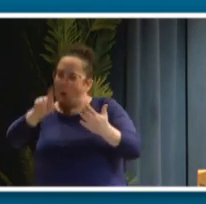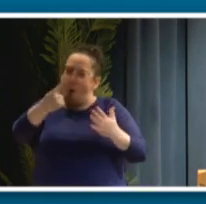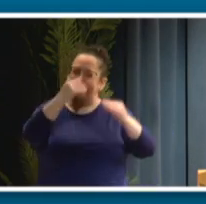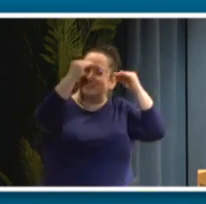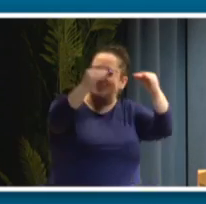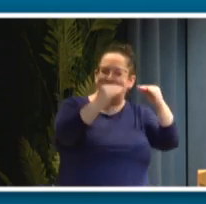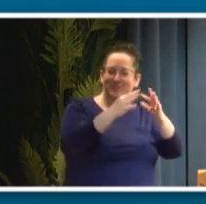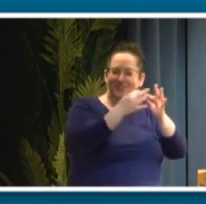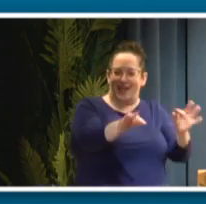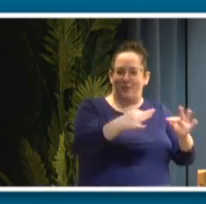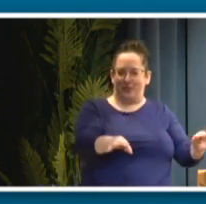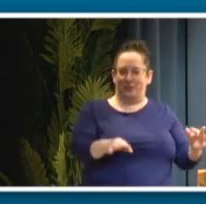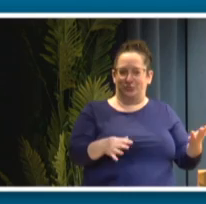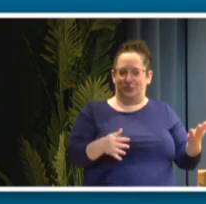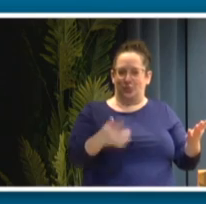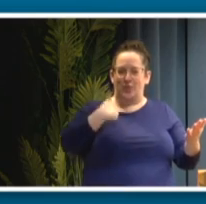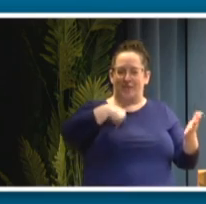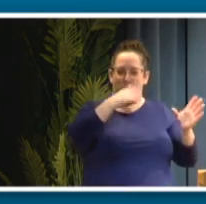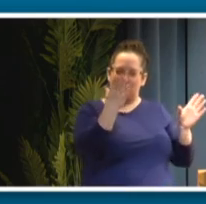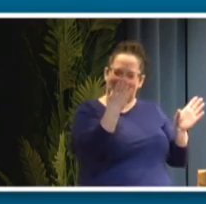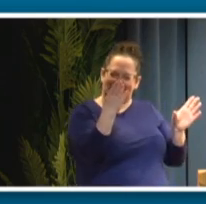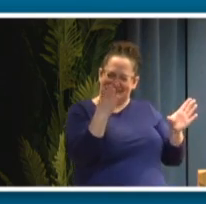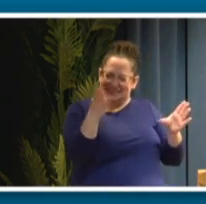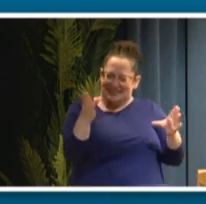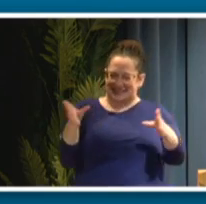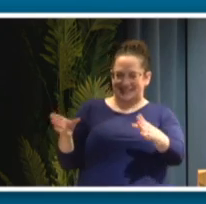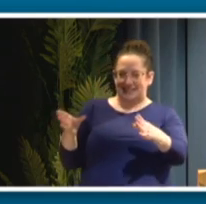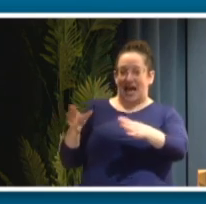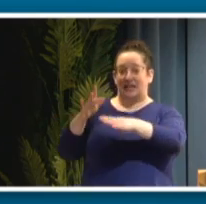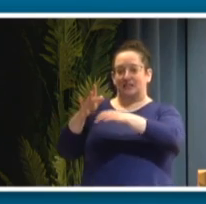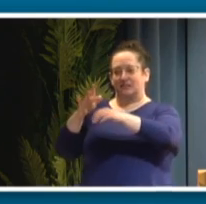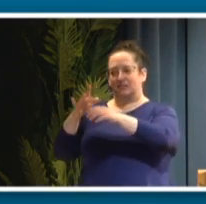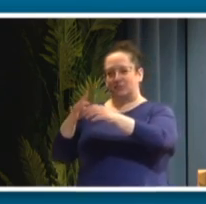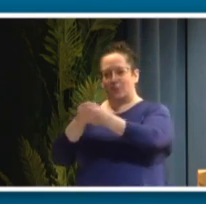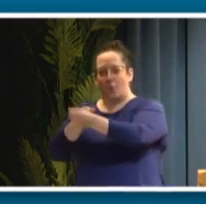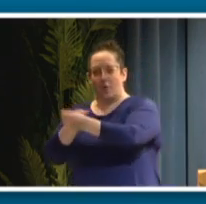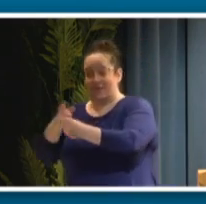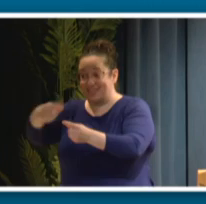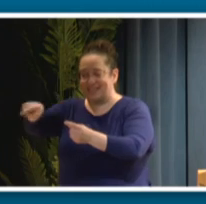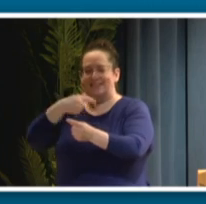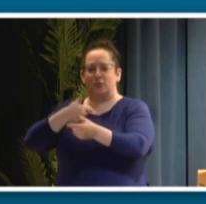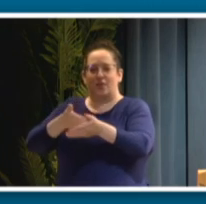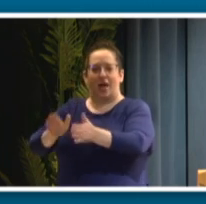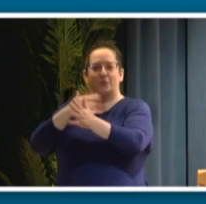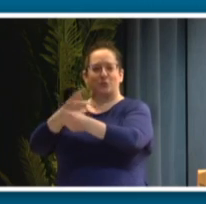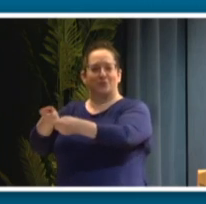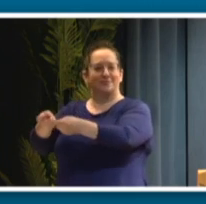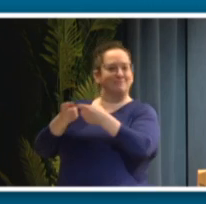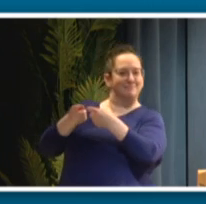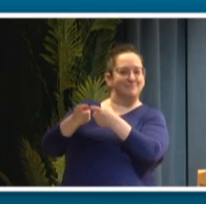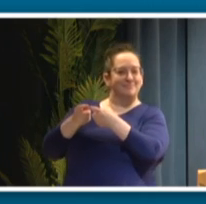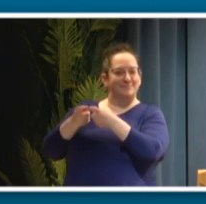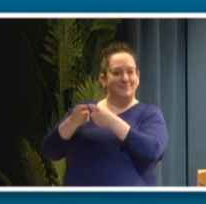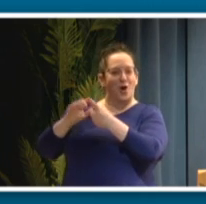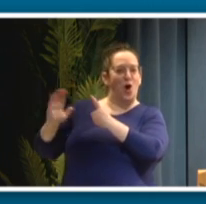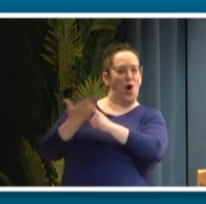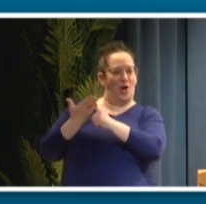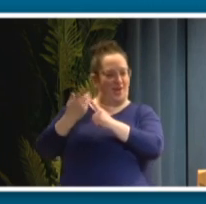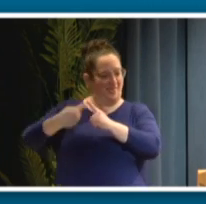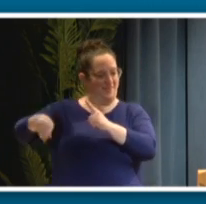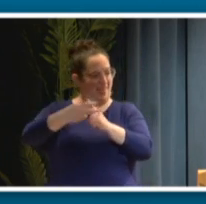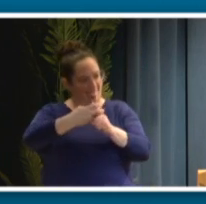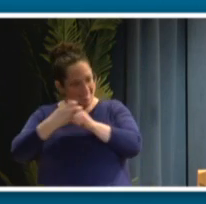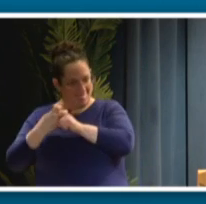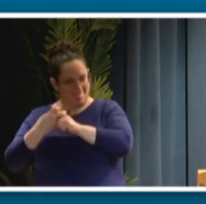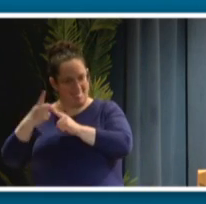entertainment element. Yes. And maybe we can get them a little, maybe we can hook them, right? I love that. At least some of them. I love it. And kids,